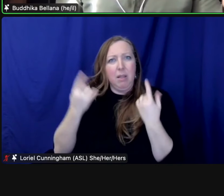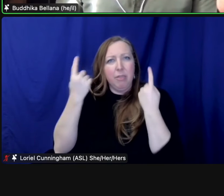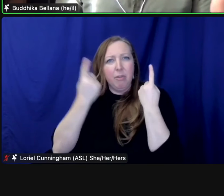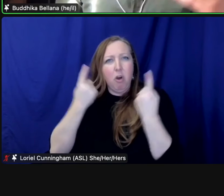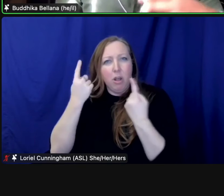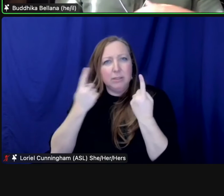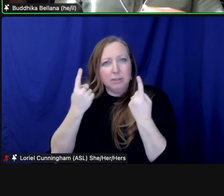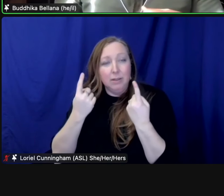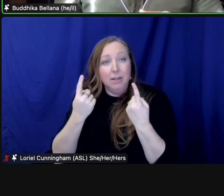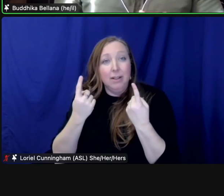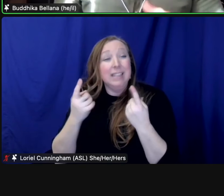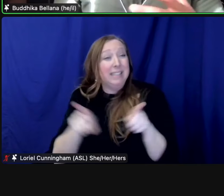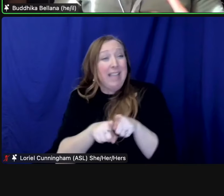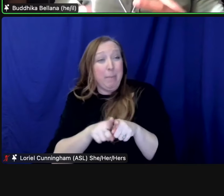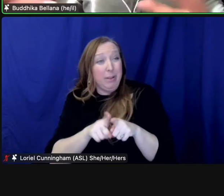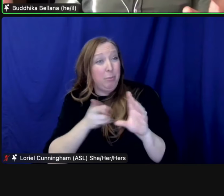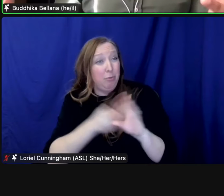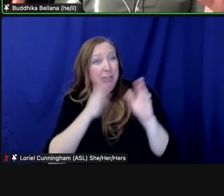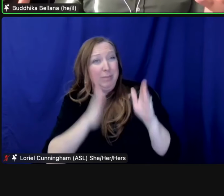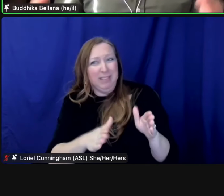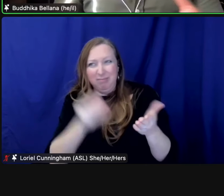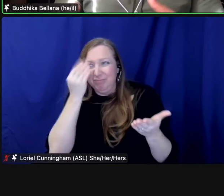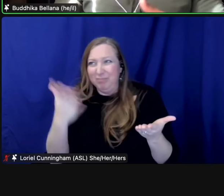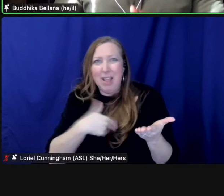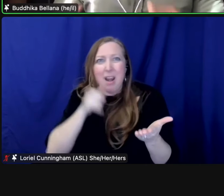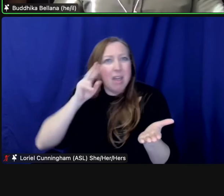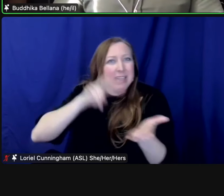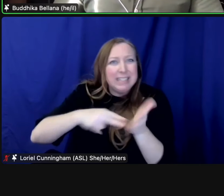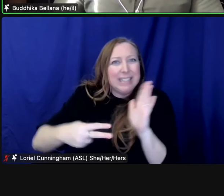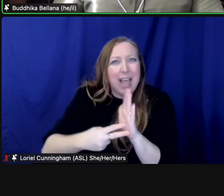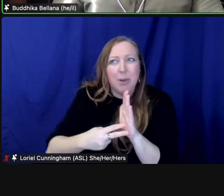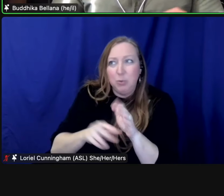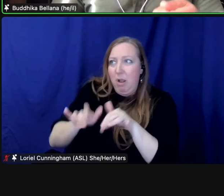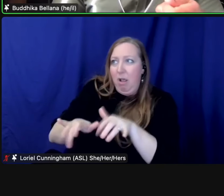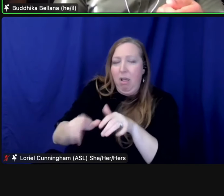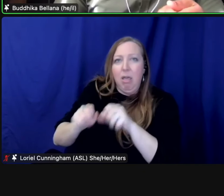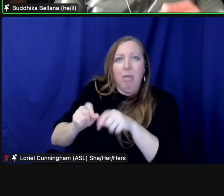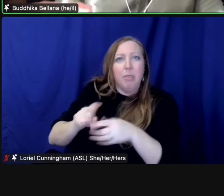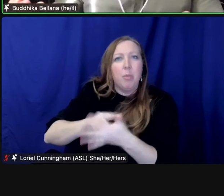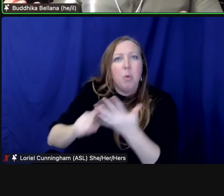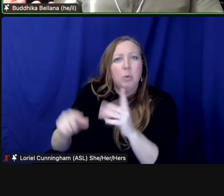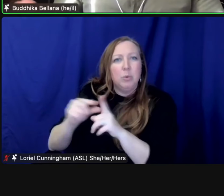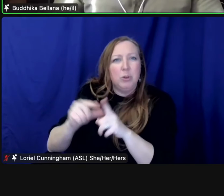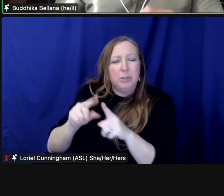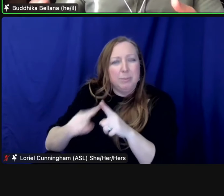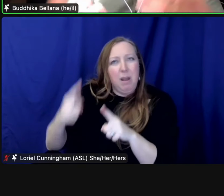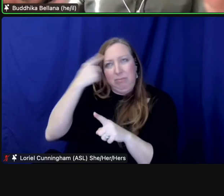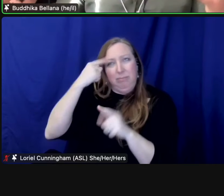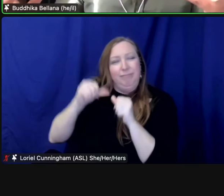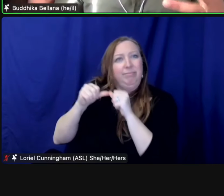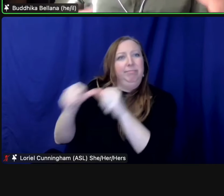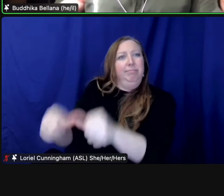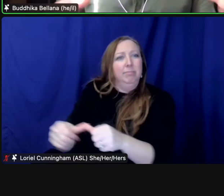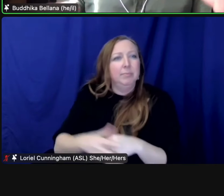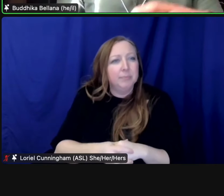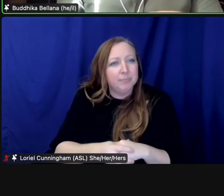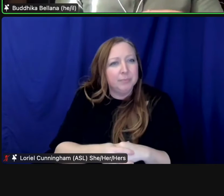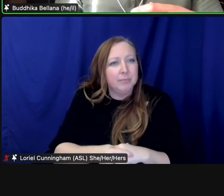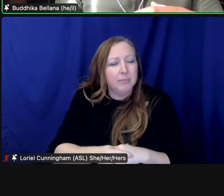so far. And is there any evidence that depth of processing kind of drives lingering beyond